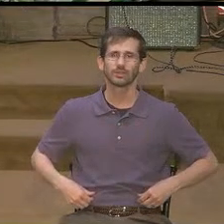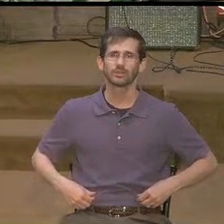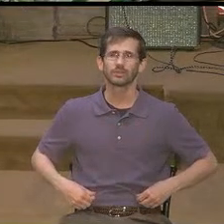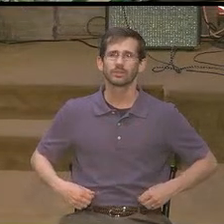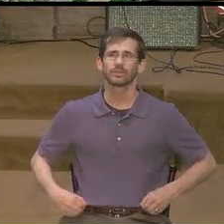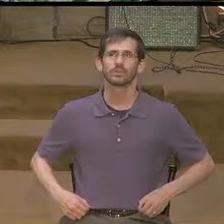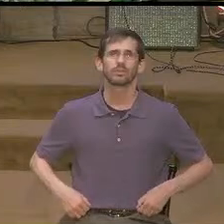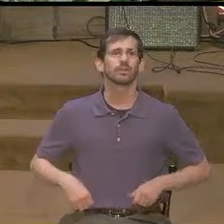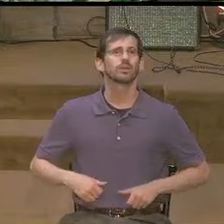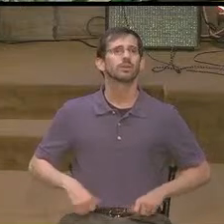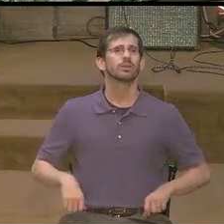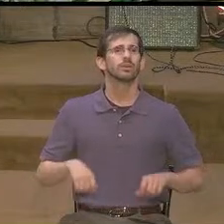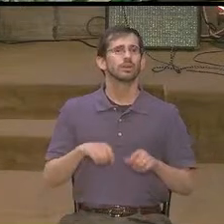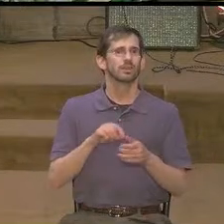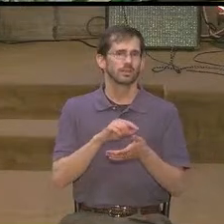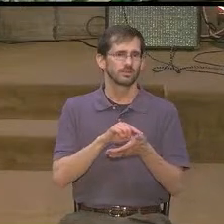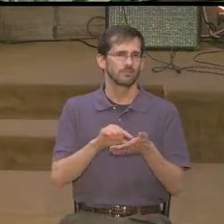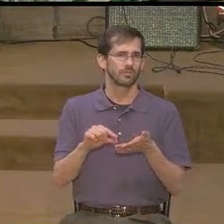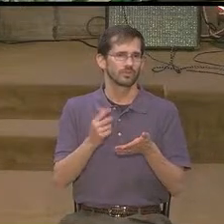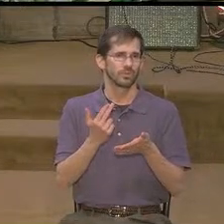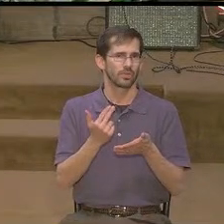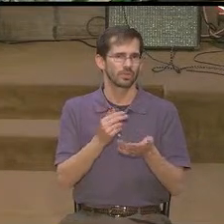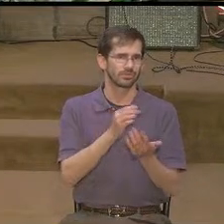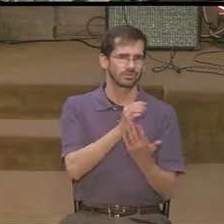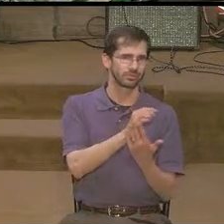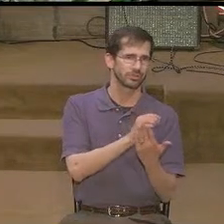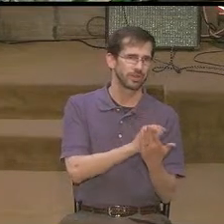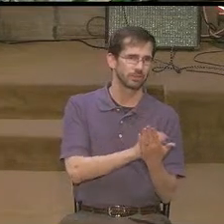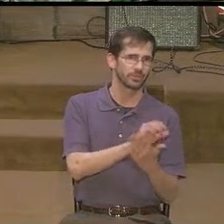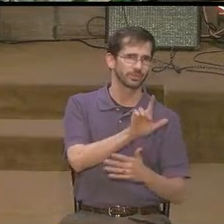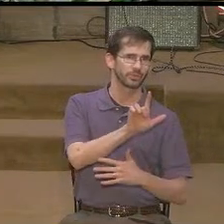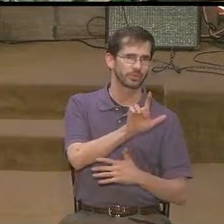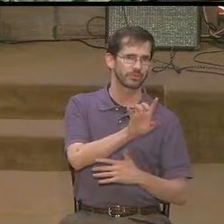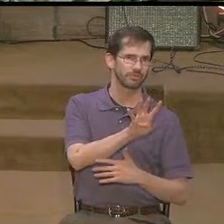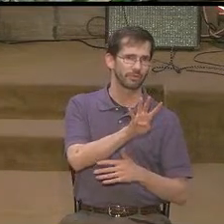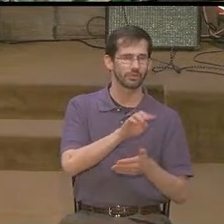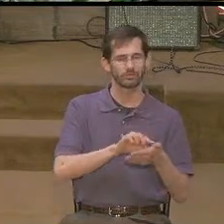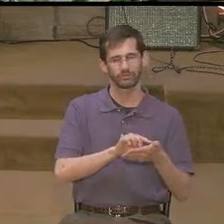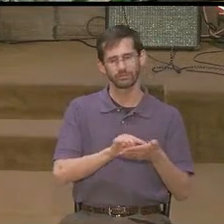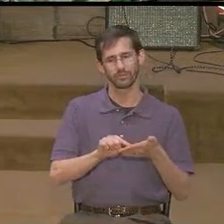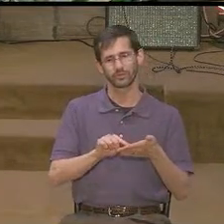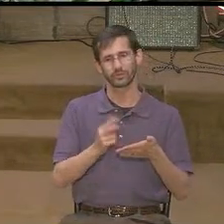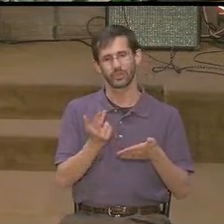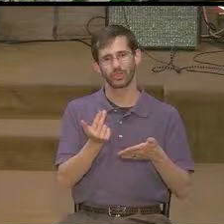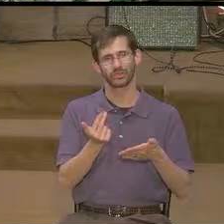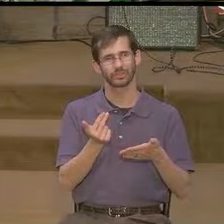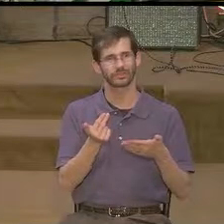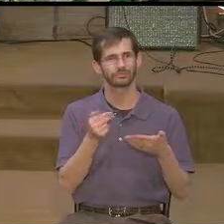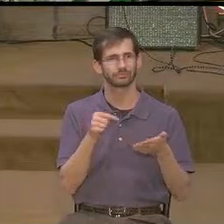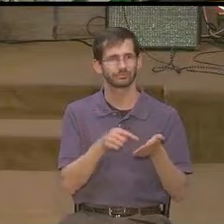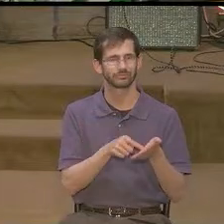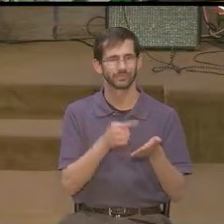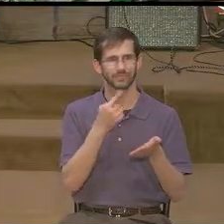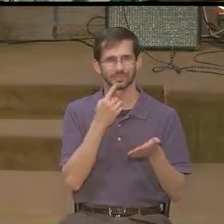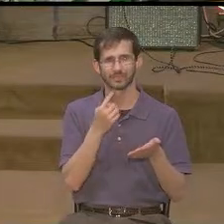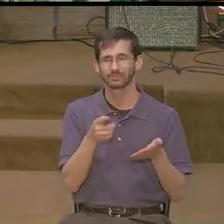verse 13. Luke chapter 24 and verse 13. Now behold, two of